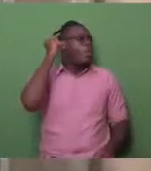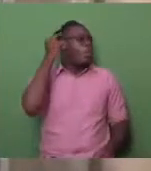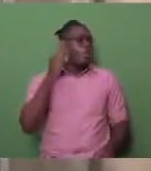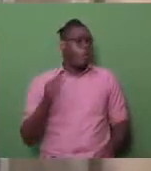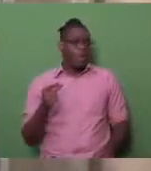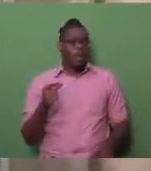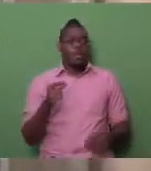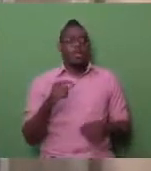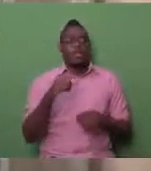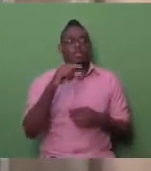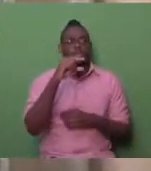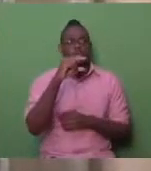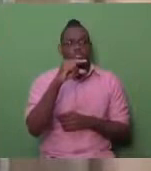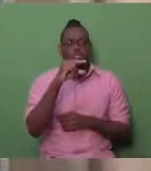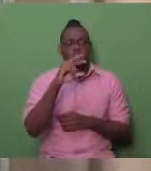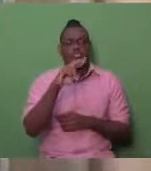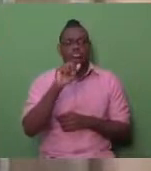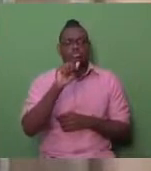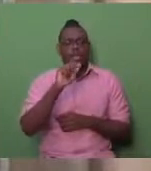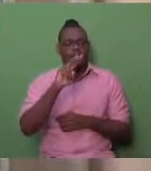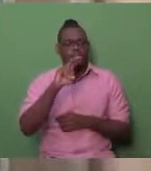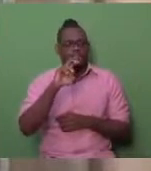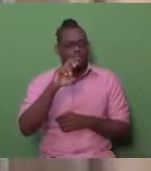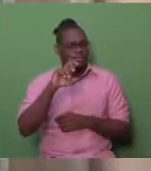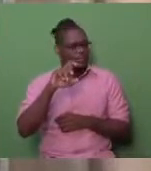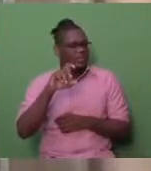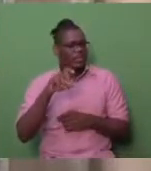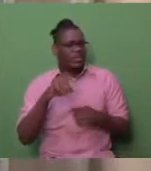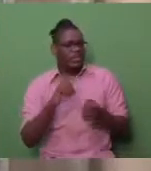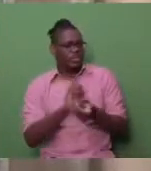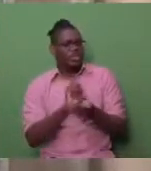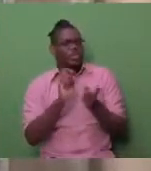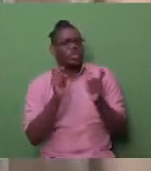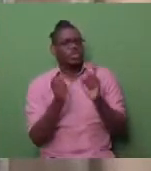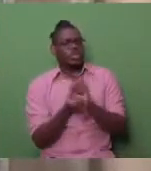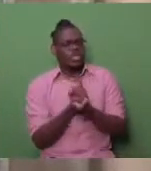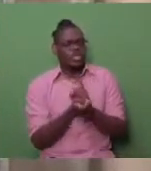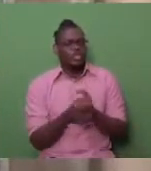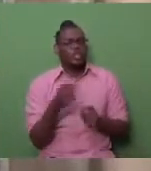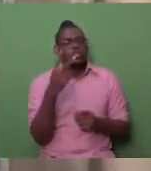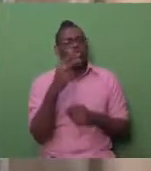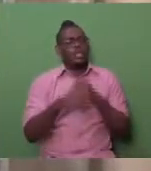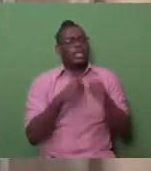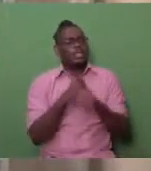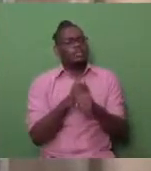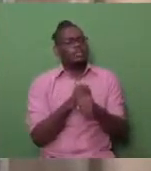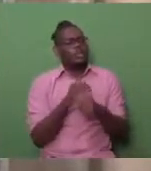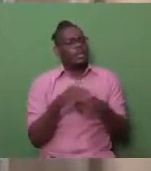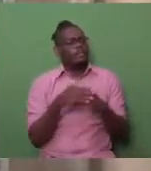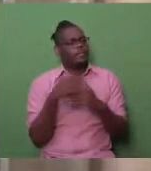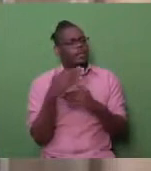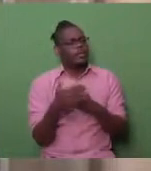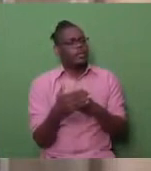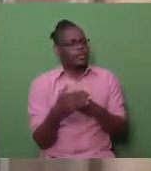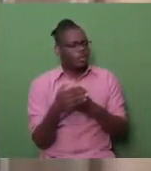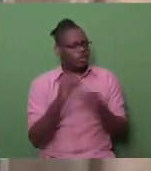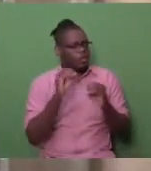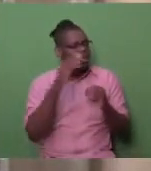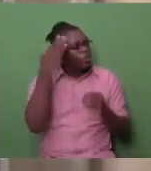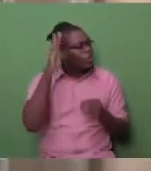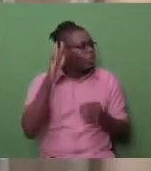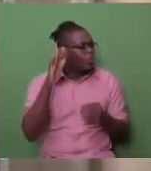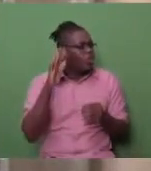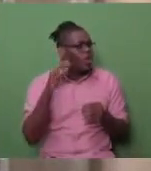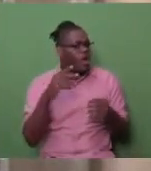registry 2 years ago. So where is this land? In whom is it vested? Is it vested in a company that